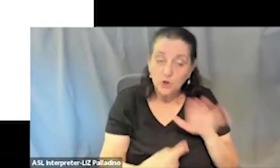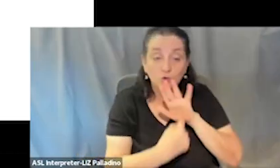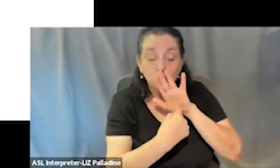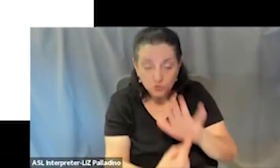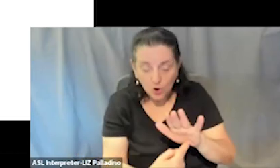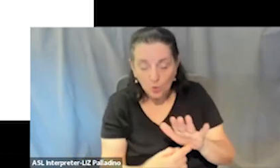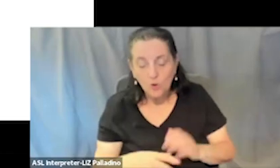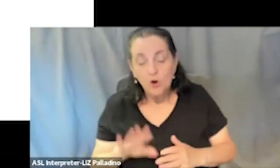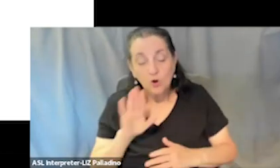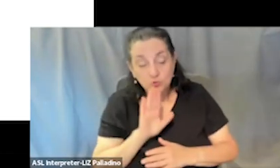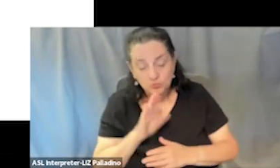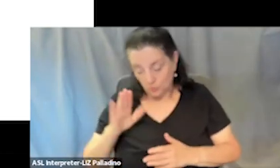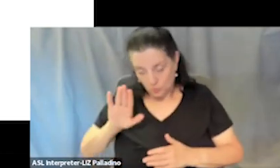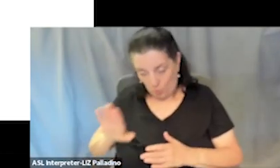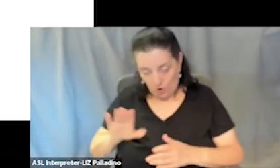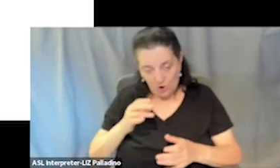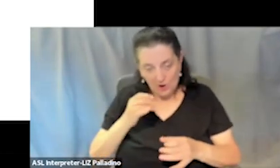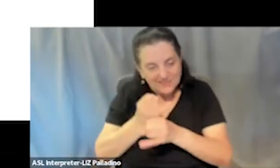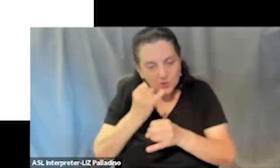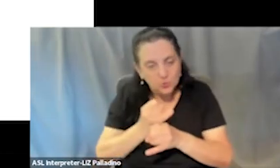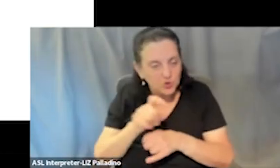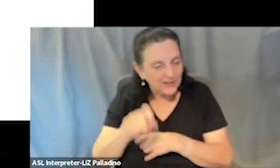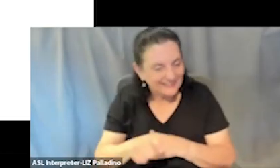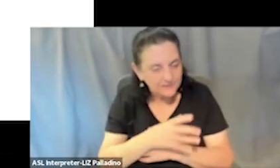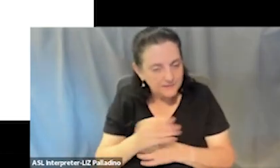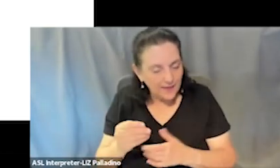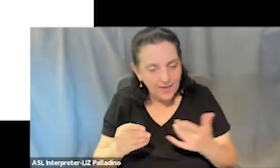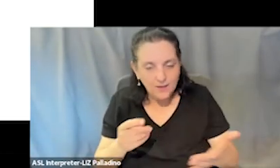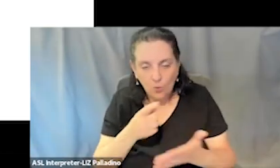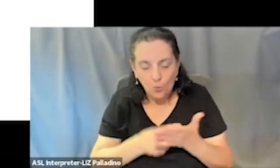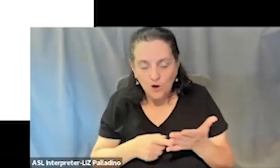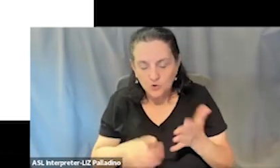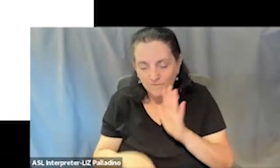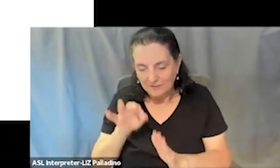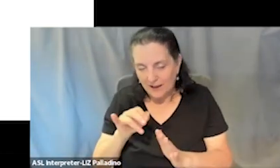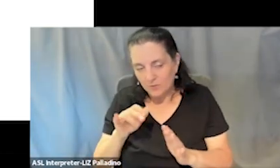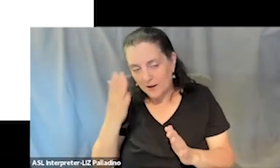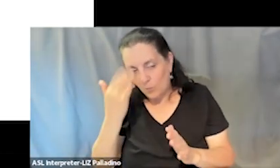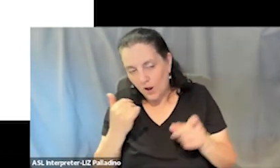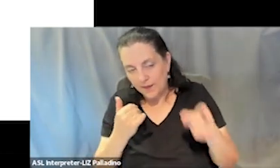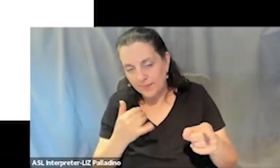institutional needs in a light that aligns with what you've discovered your donor has interest in.